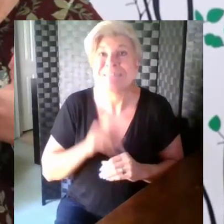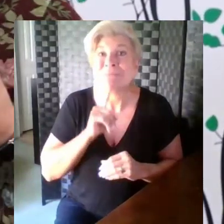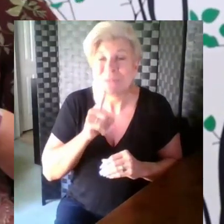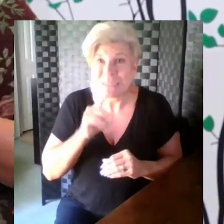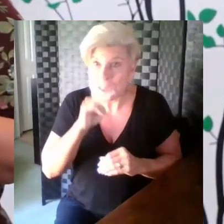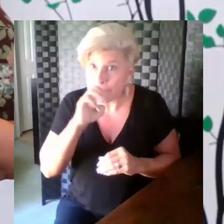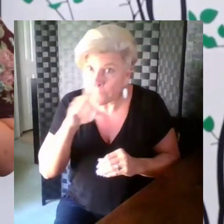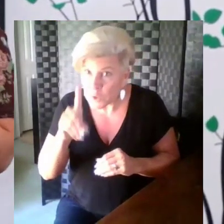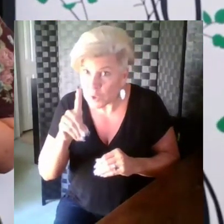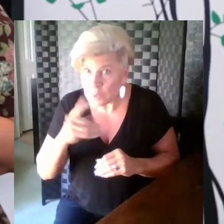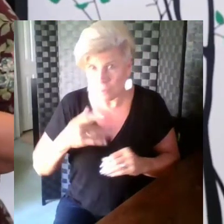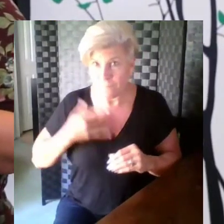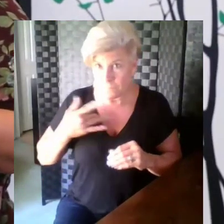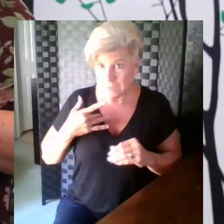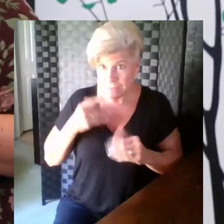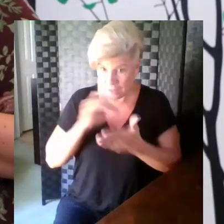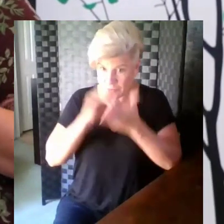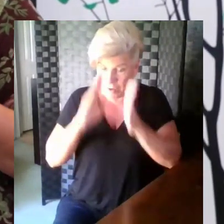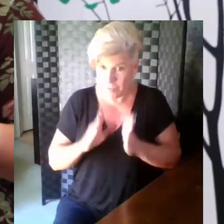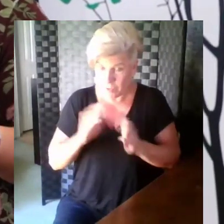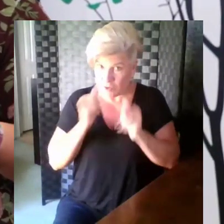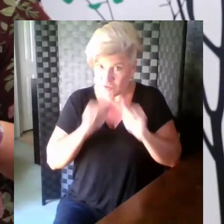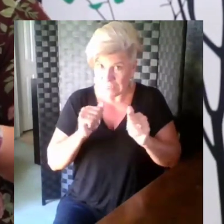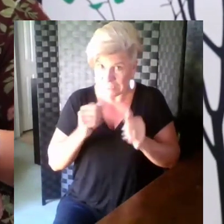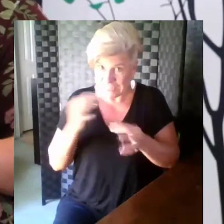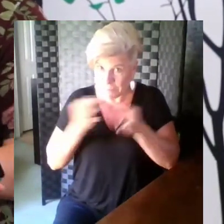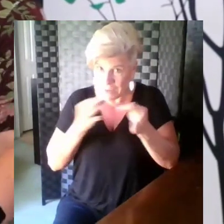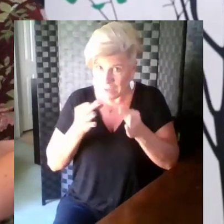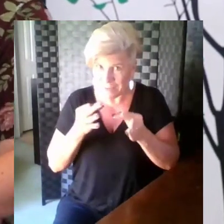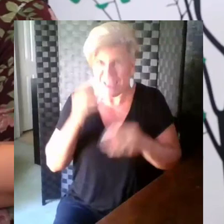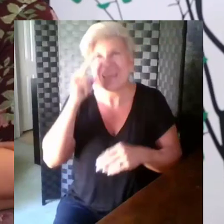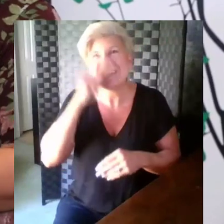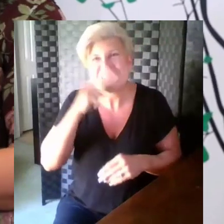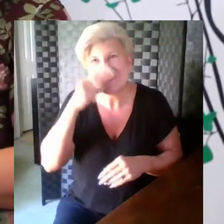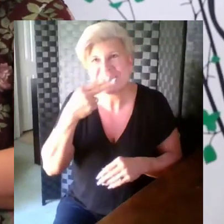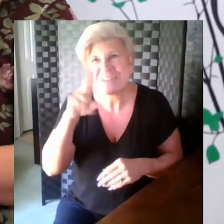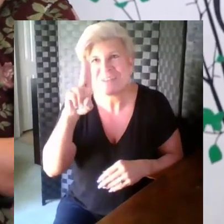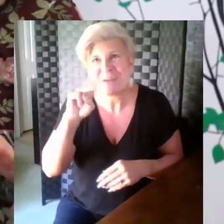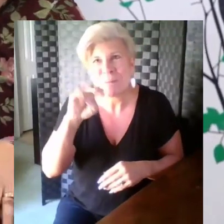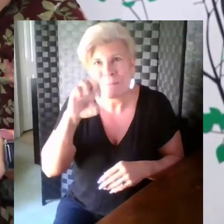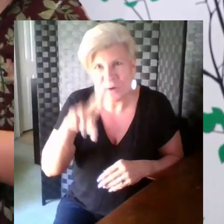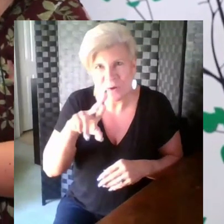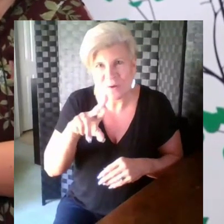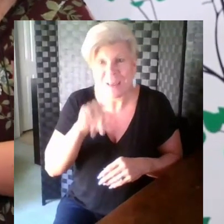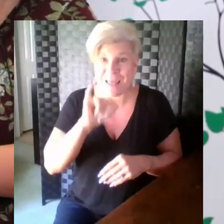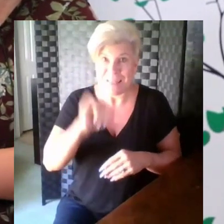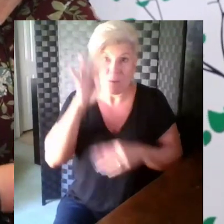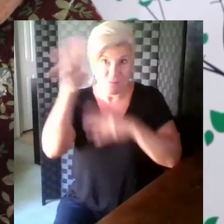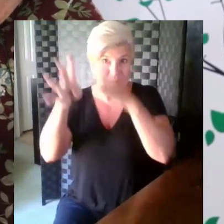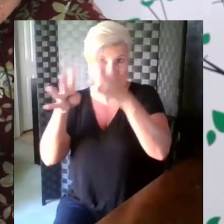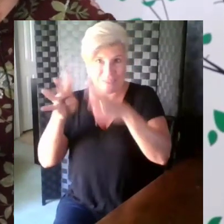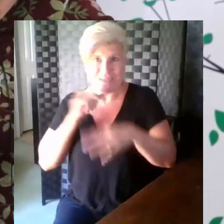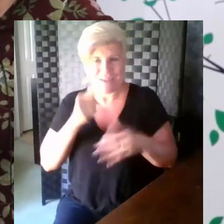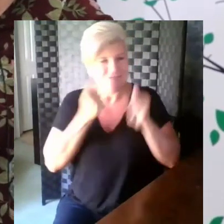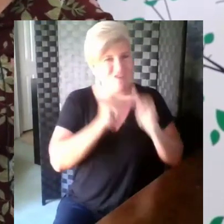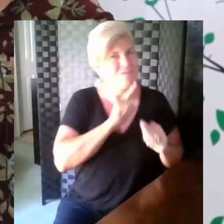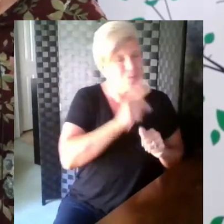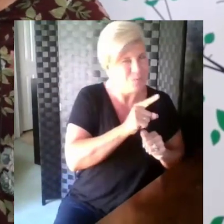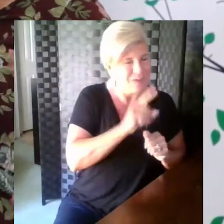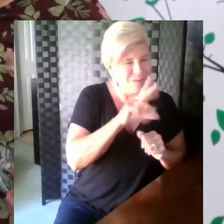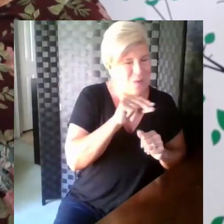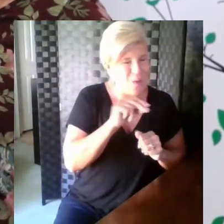Definitely the mood that the author was trying to convey was humor. And that was definitely fiction, because that is certainly something that no one would ever try,